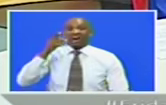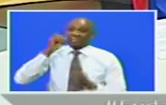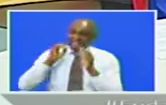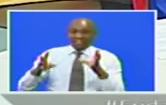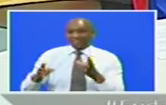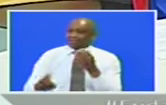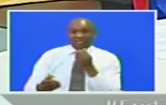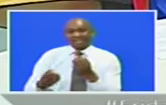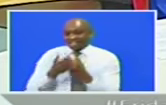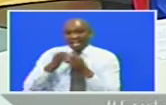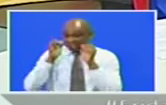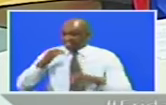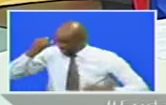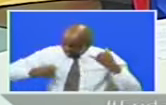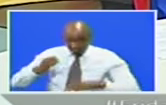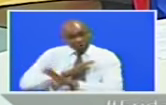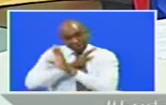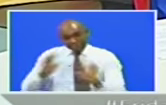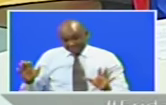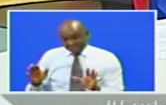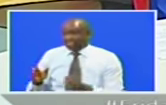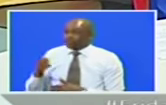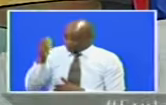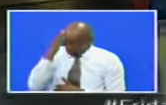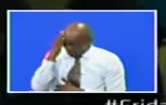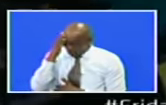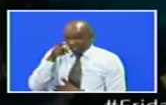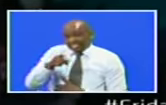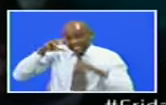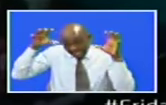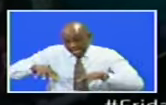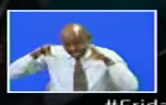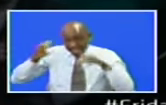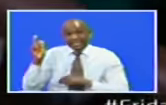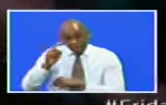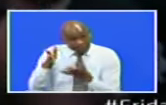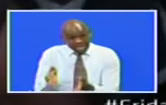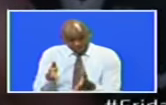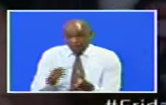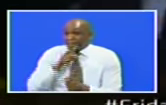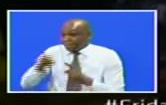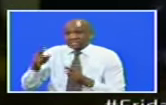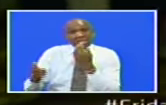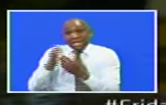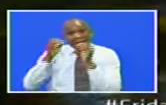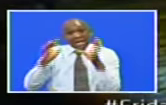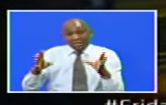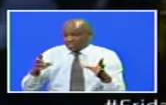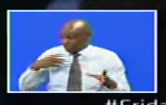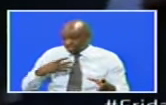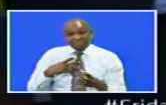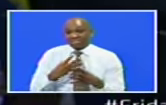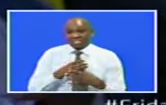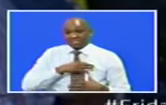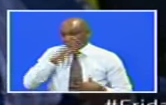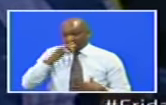They're making merry, despite the rain, but remember, it has been raining in Nairobi, but that hasn't dampened any